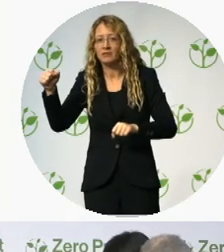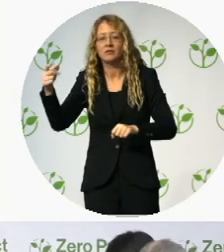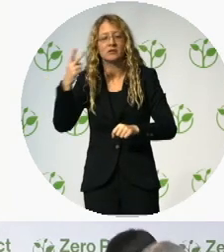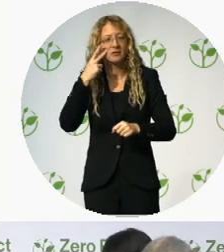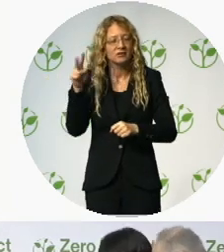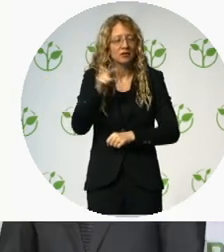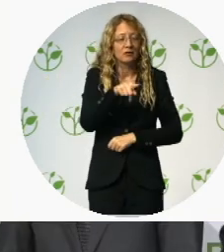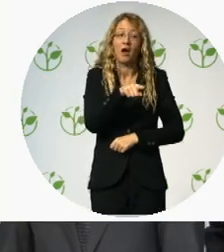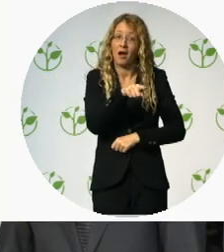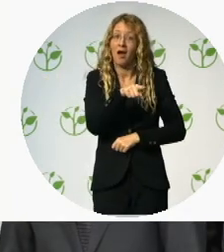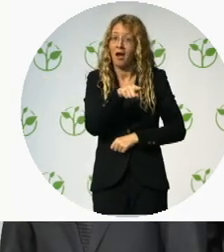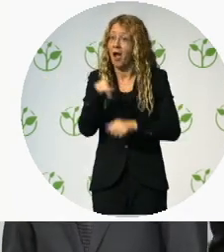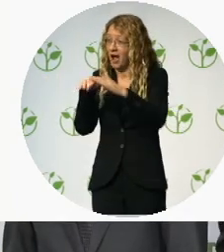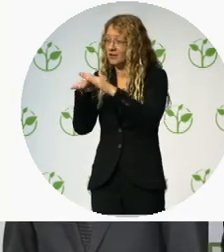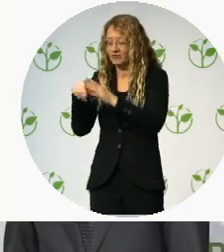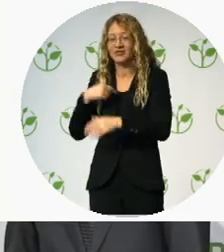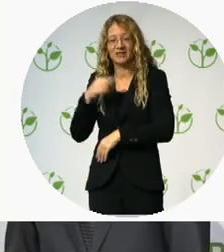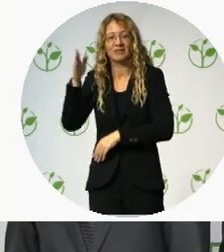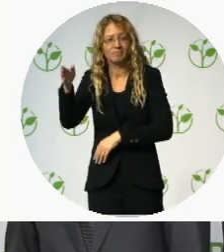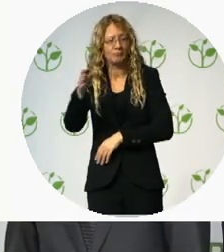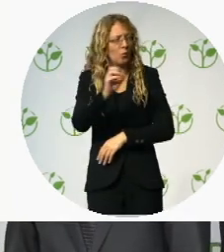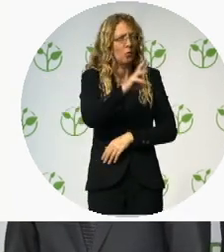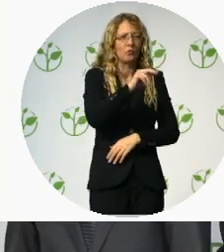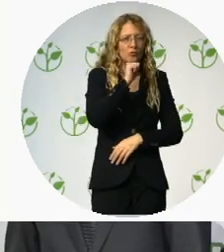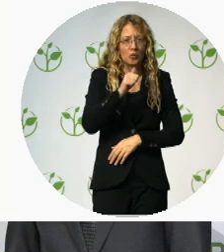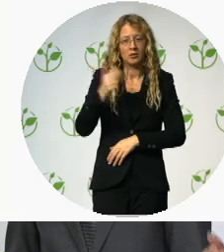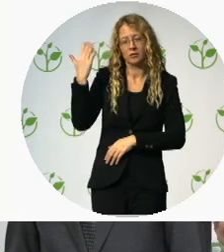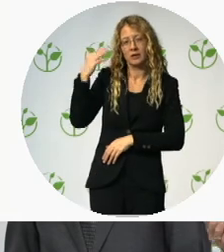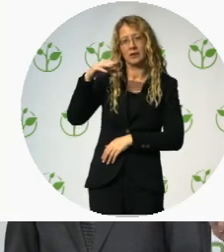than 1,700 location postings.